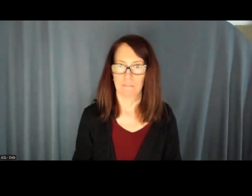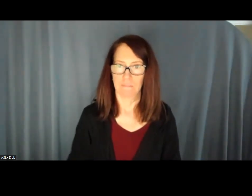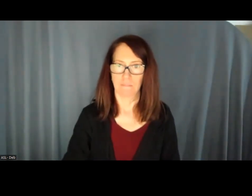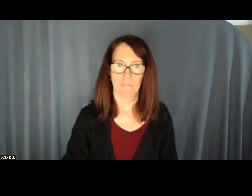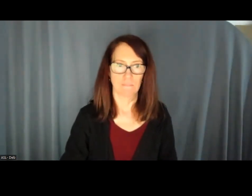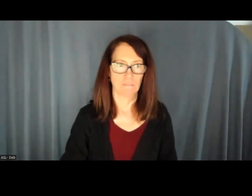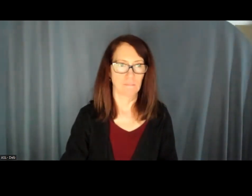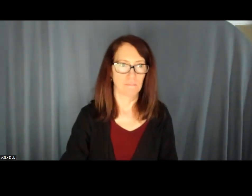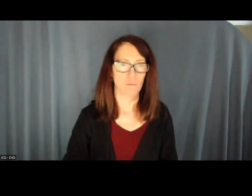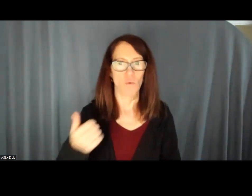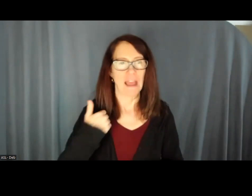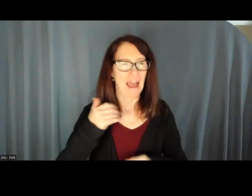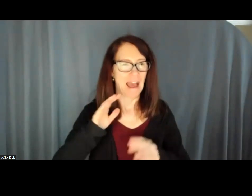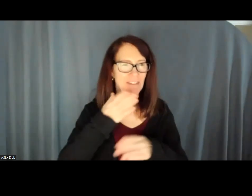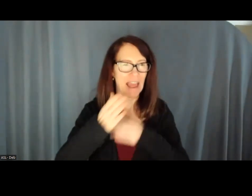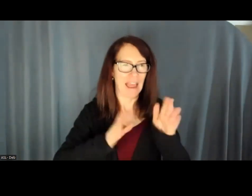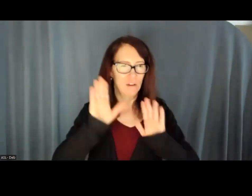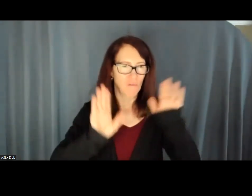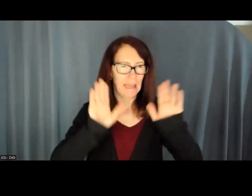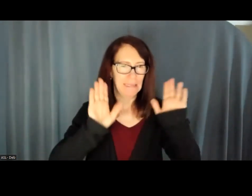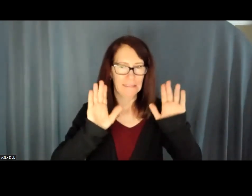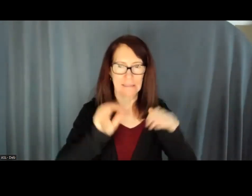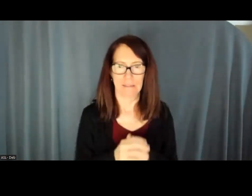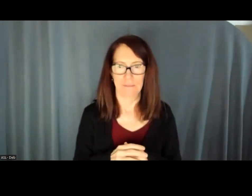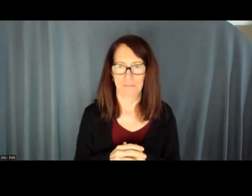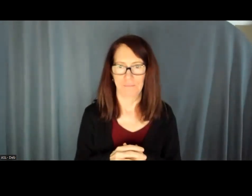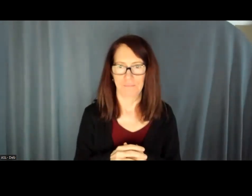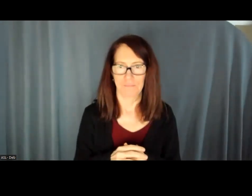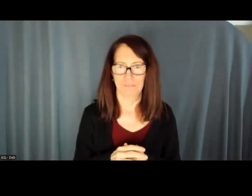oh, accident? Okay, Okay. never mind.